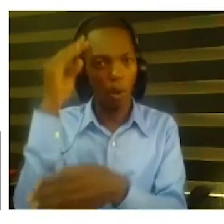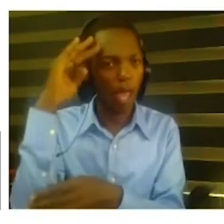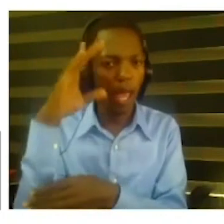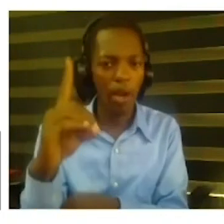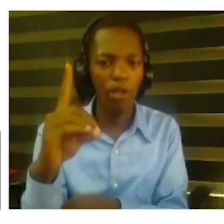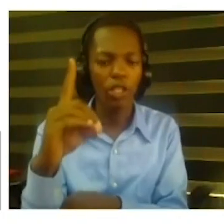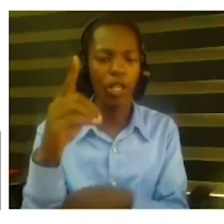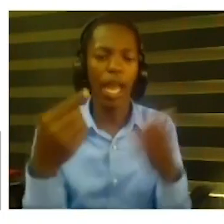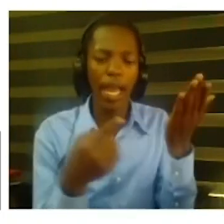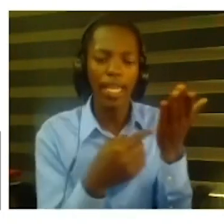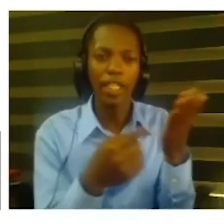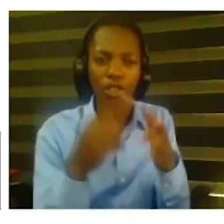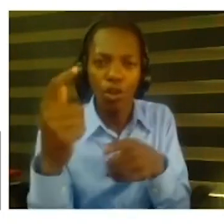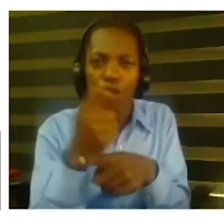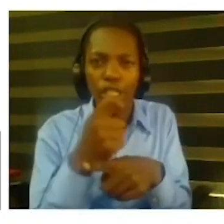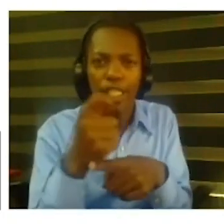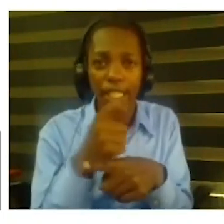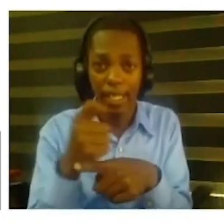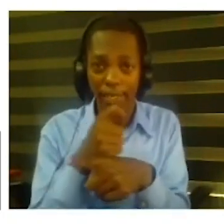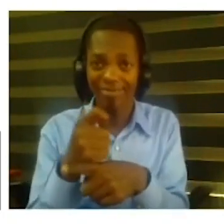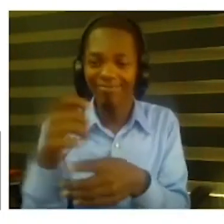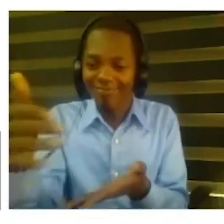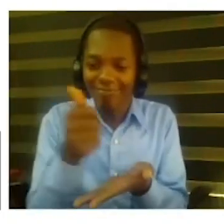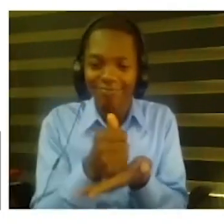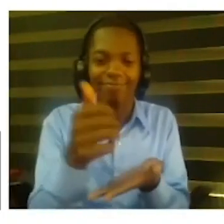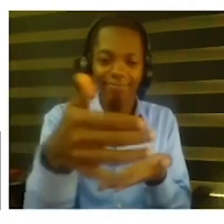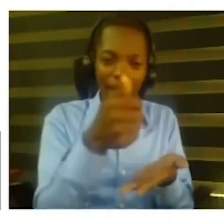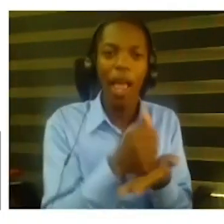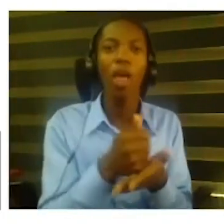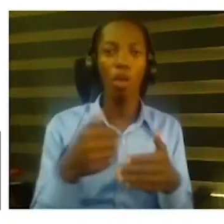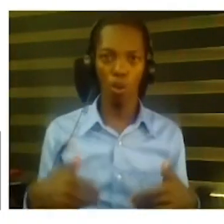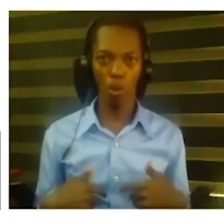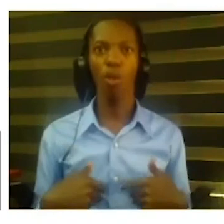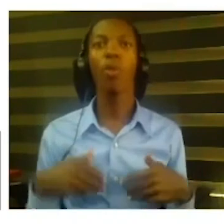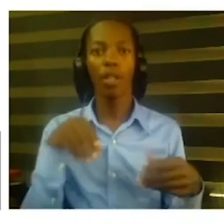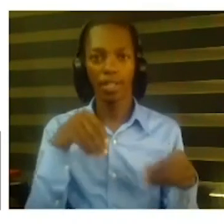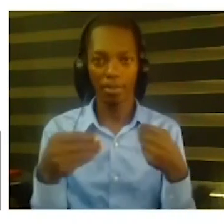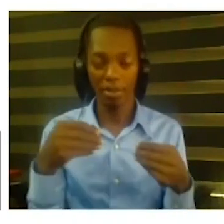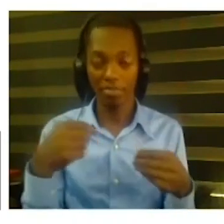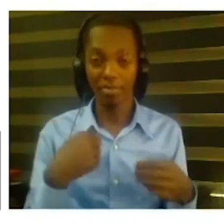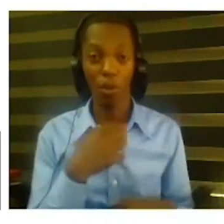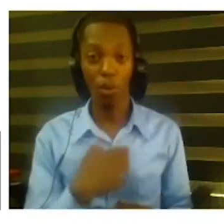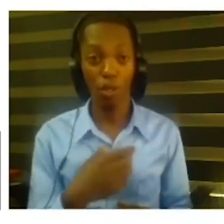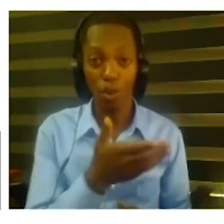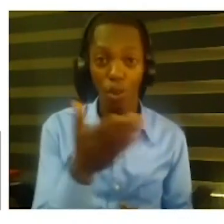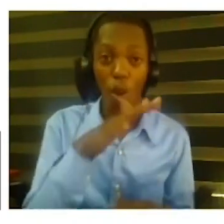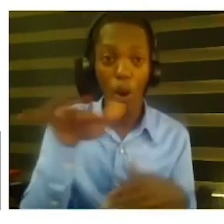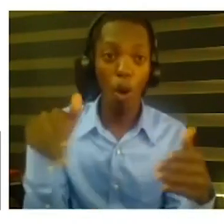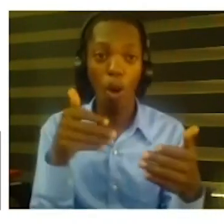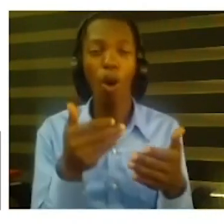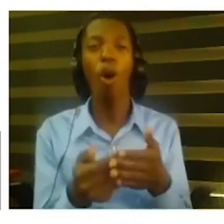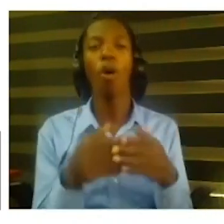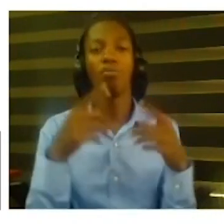training for the employment of youth with disabilities. I wish you all a successful conference